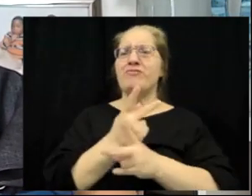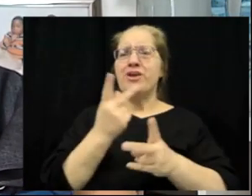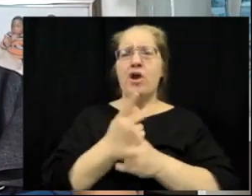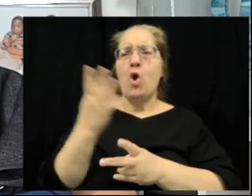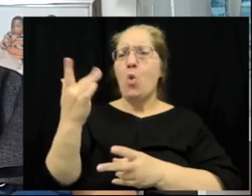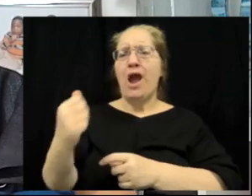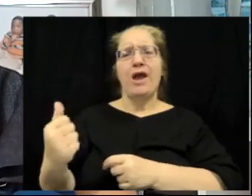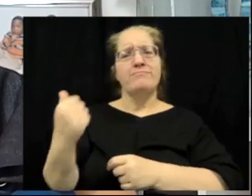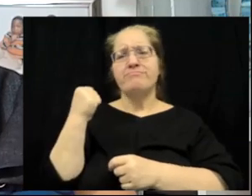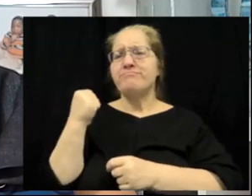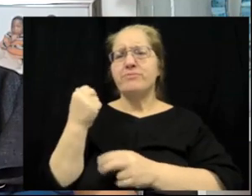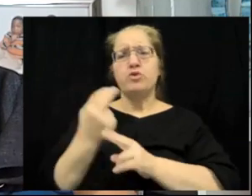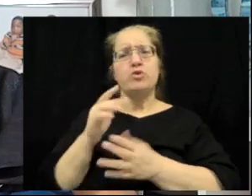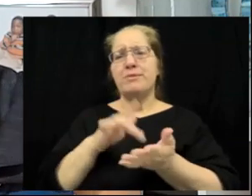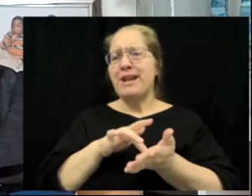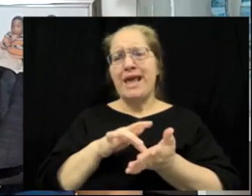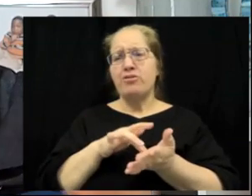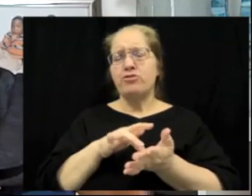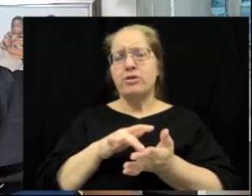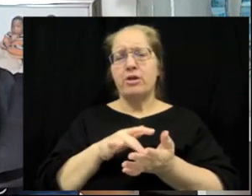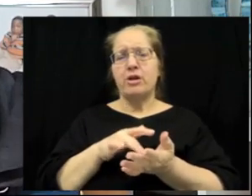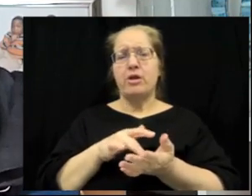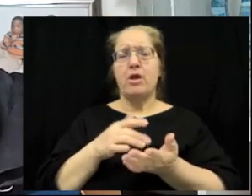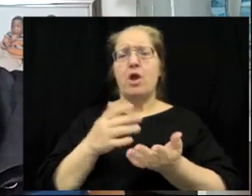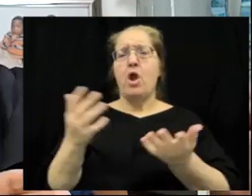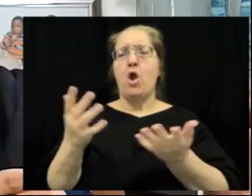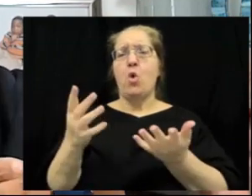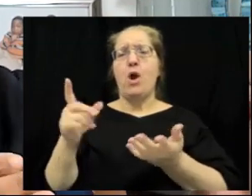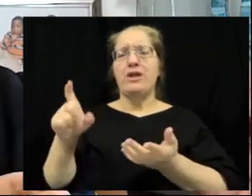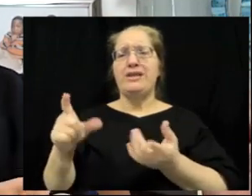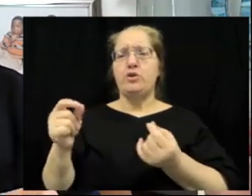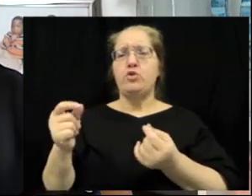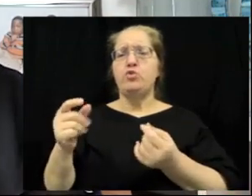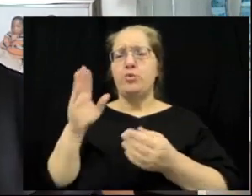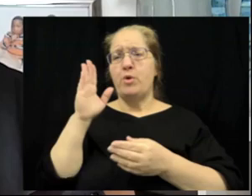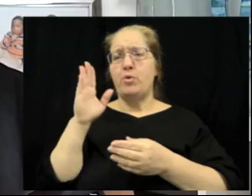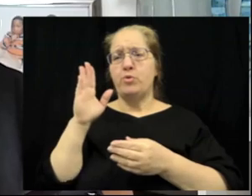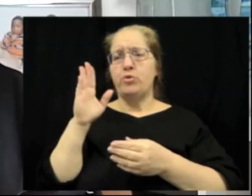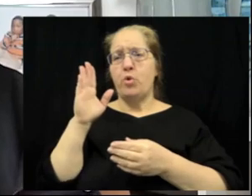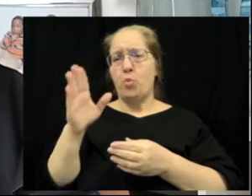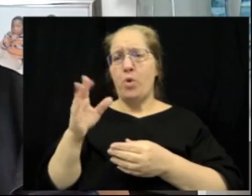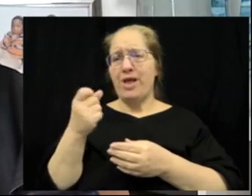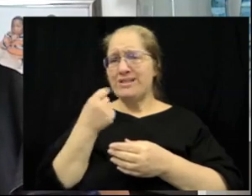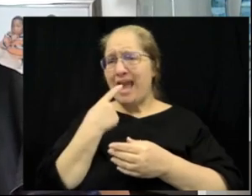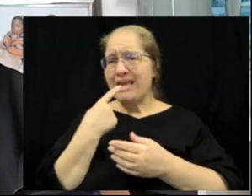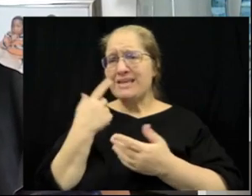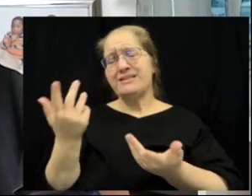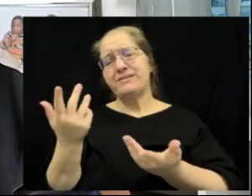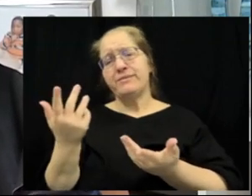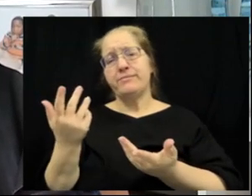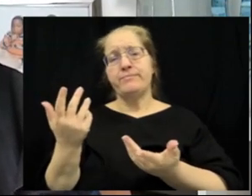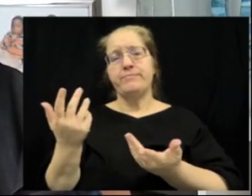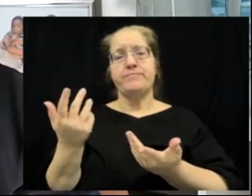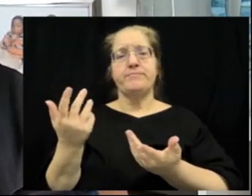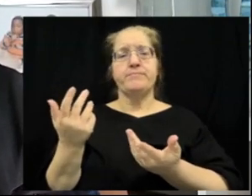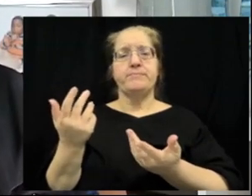he's not taking it and what is needed for him to take it. But the thing that is going to make him take it